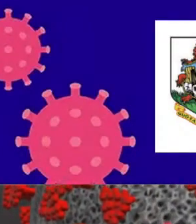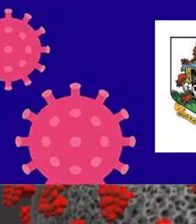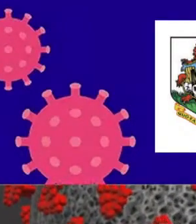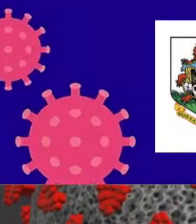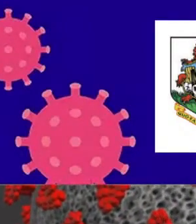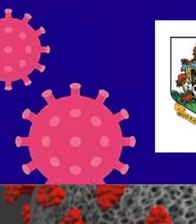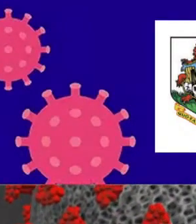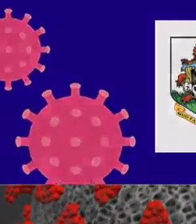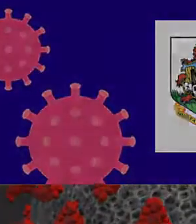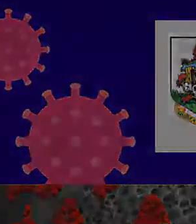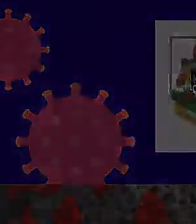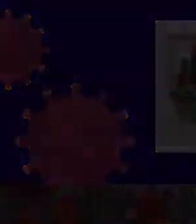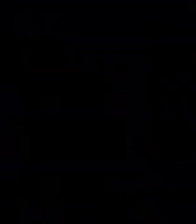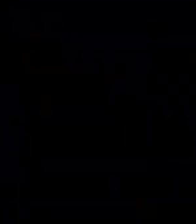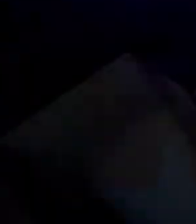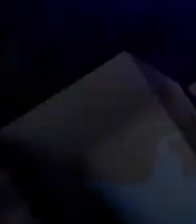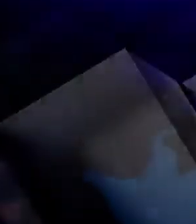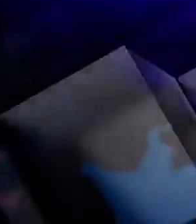444-2498.